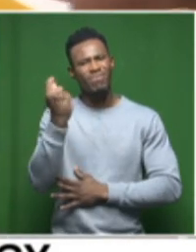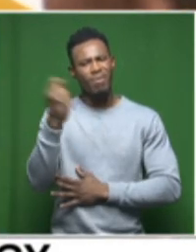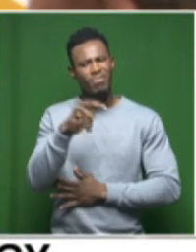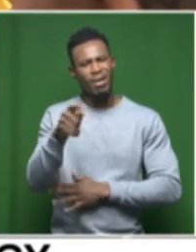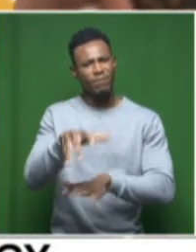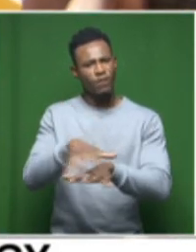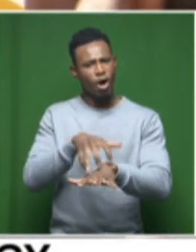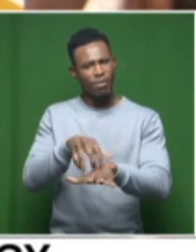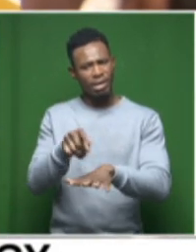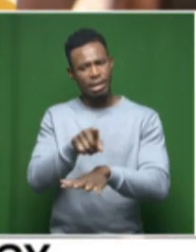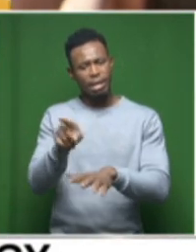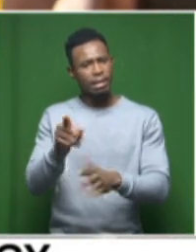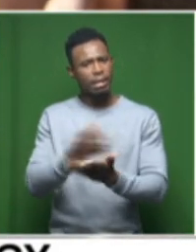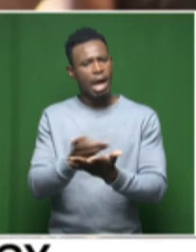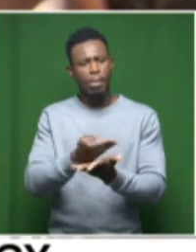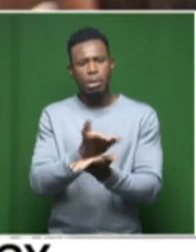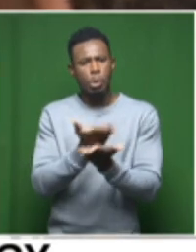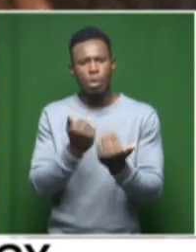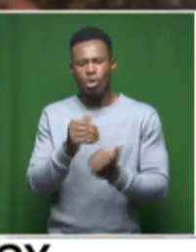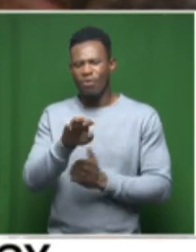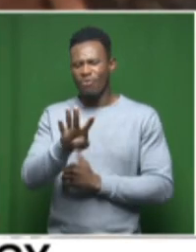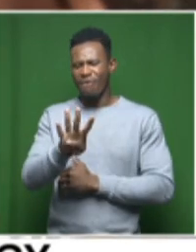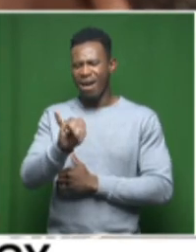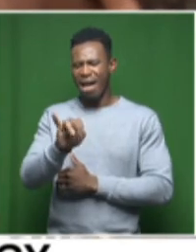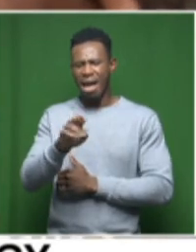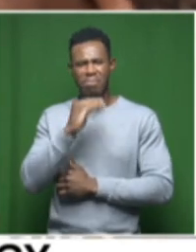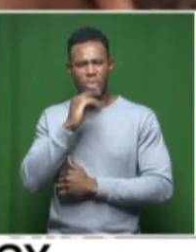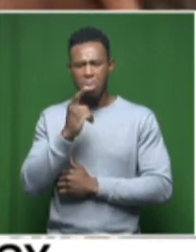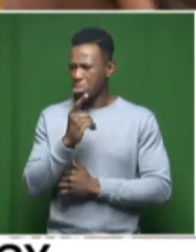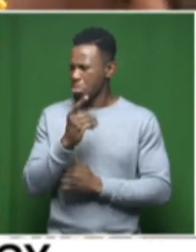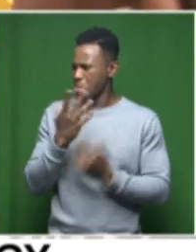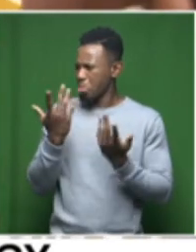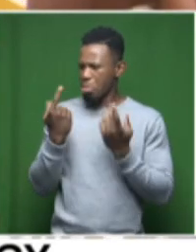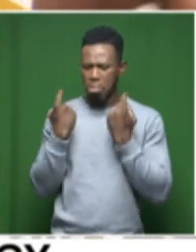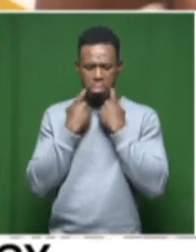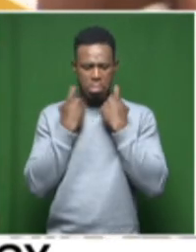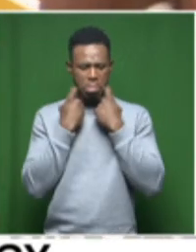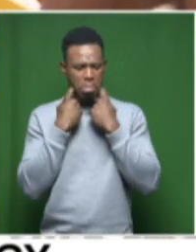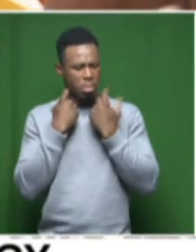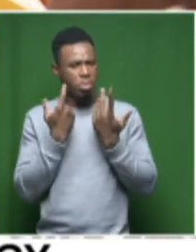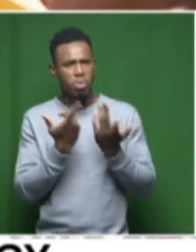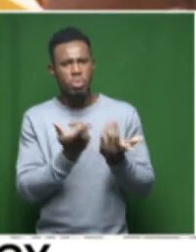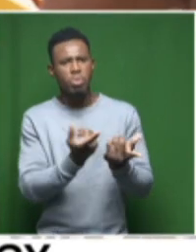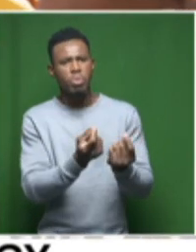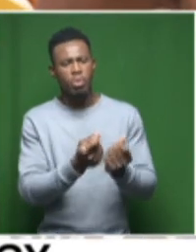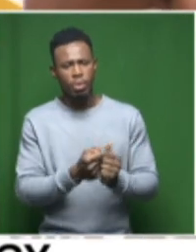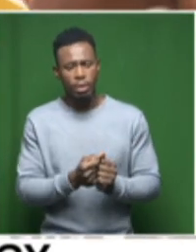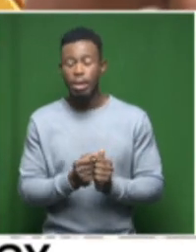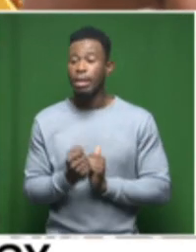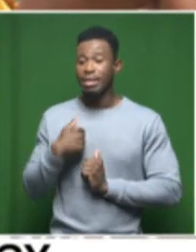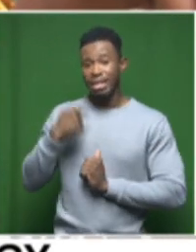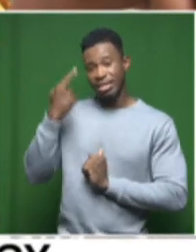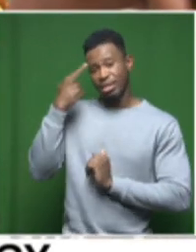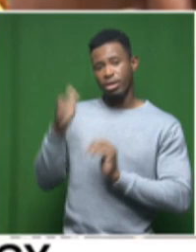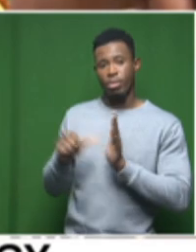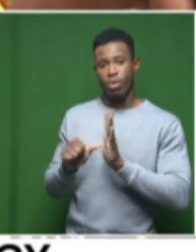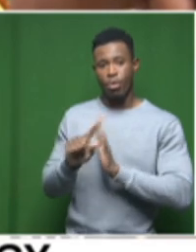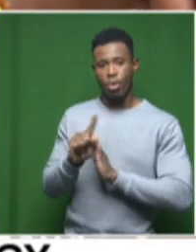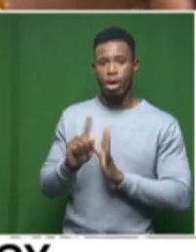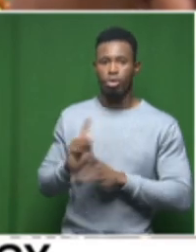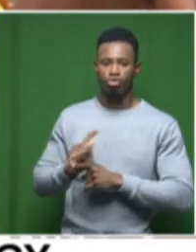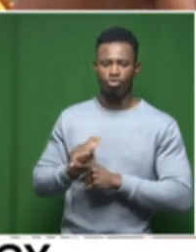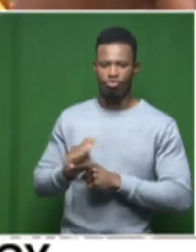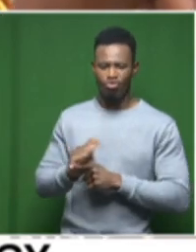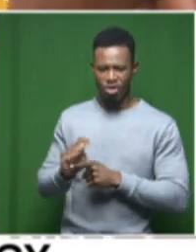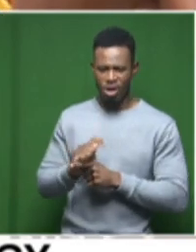don't even know the concept of 4IR? Well, first and foremost, I think it comes with training and